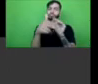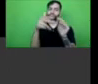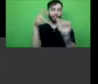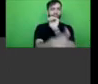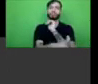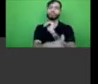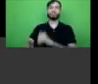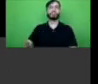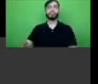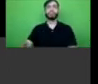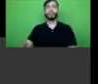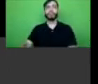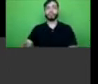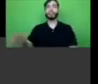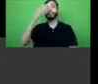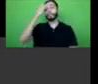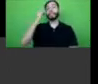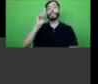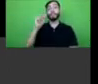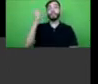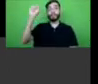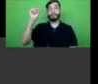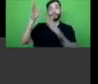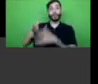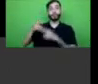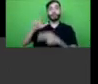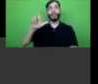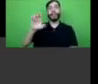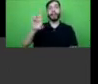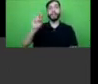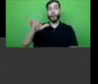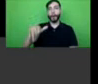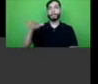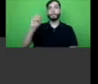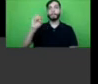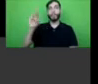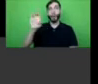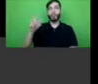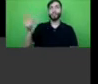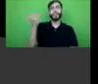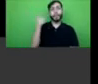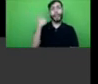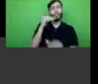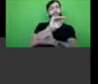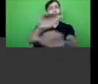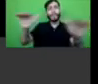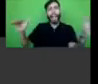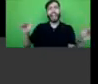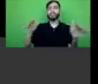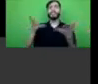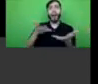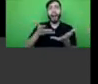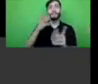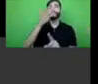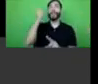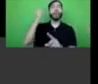Disability justice activist Leroy Moore reminds us not to forget